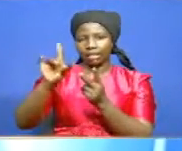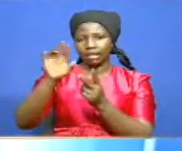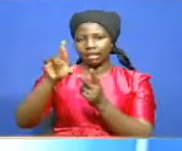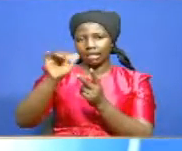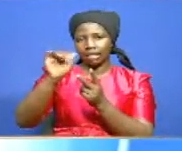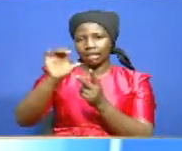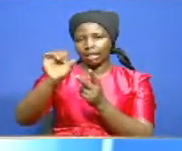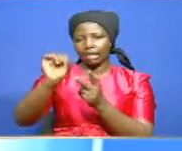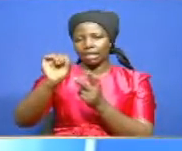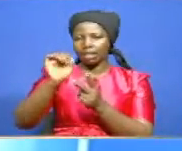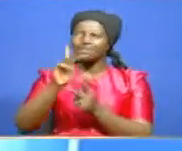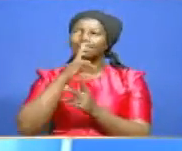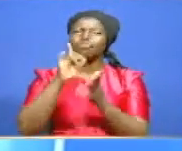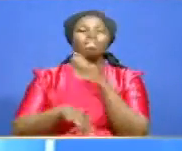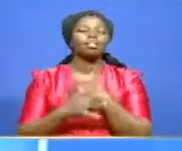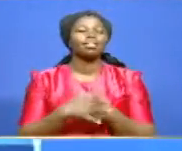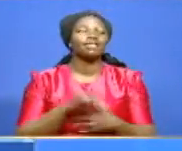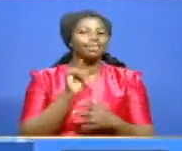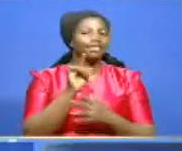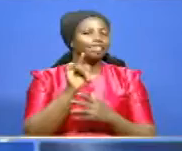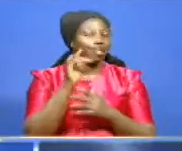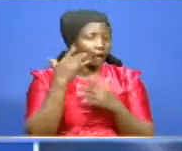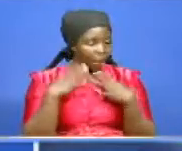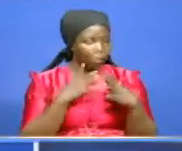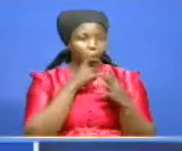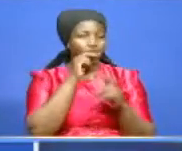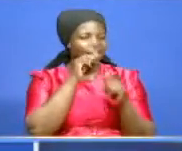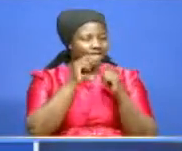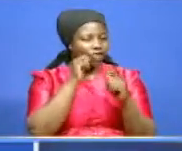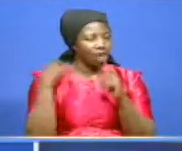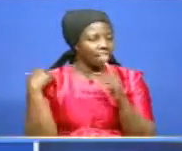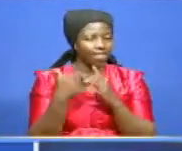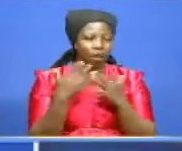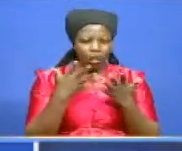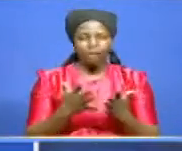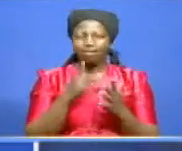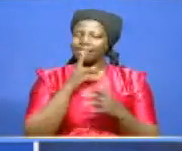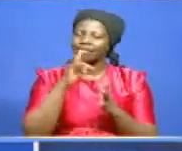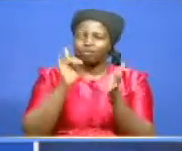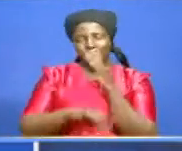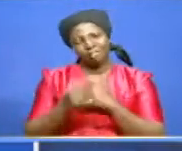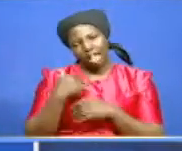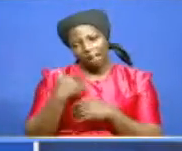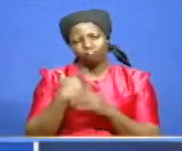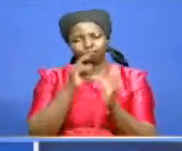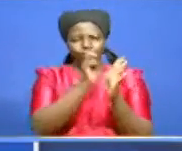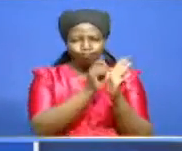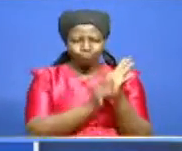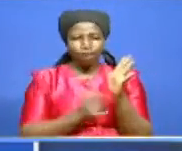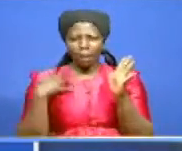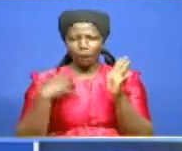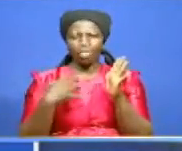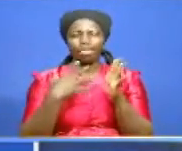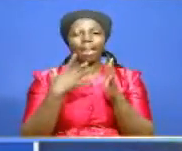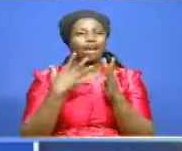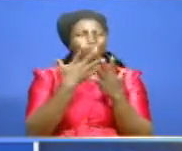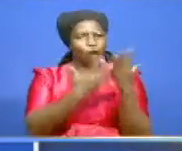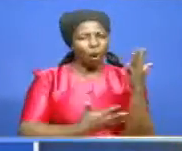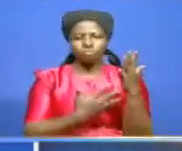been interviewed so far have admitted that they did not fill the wealth declaration form as required by